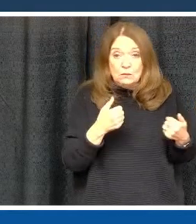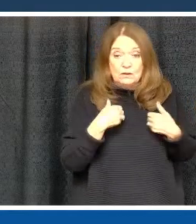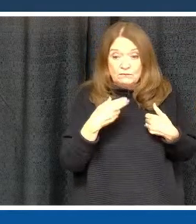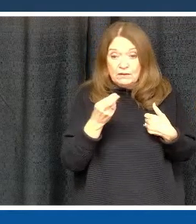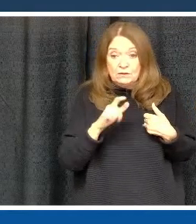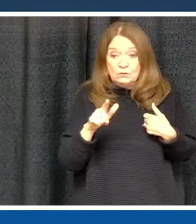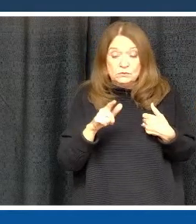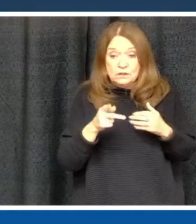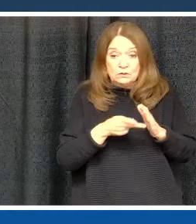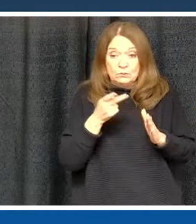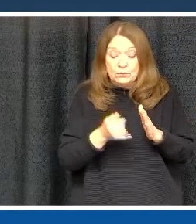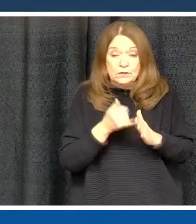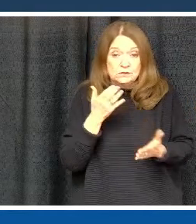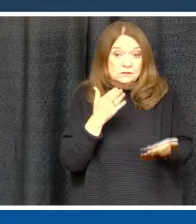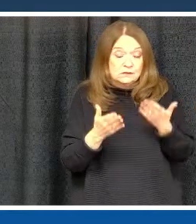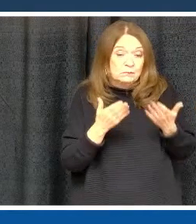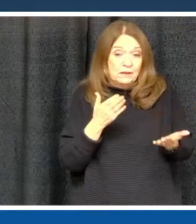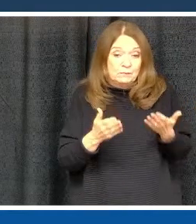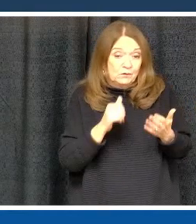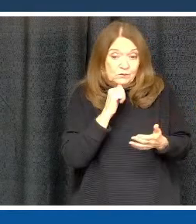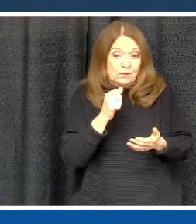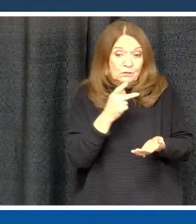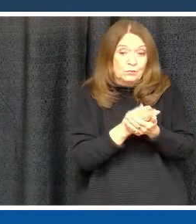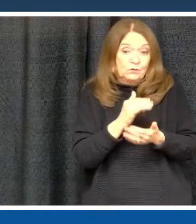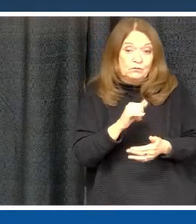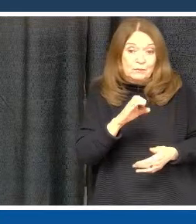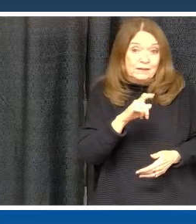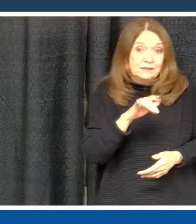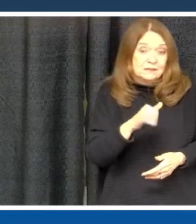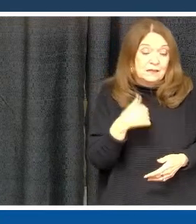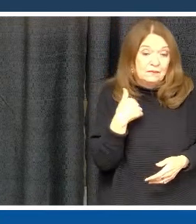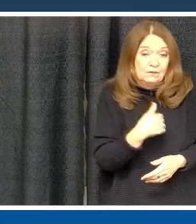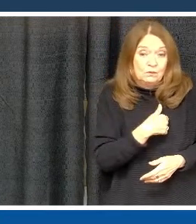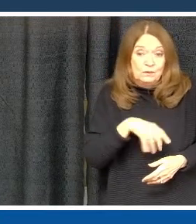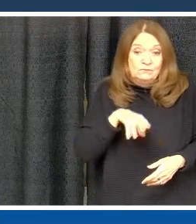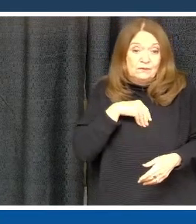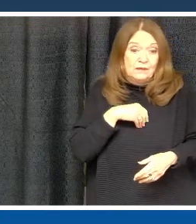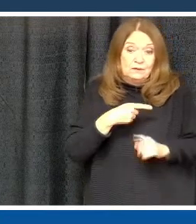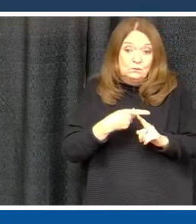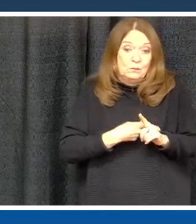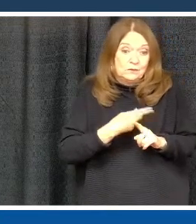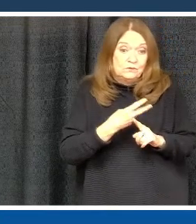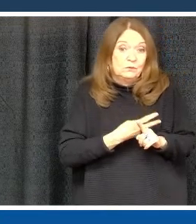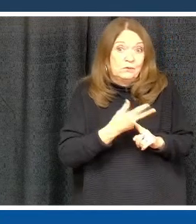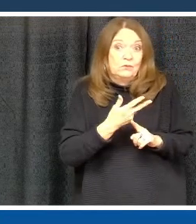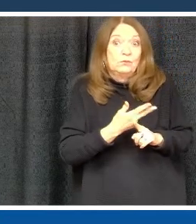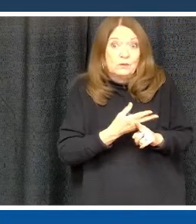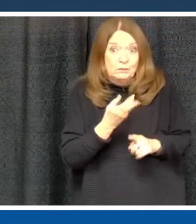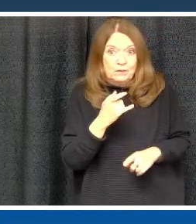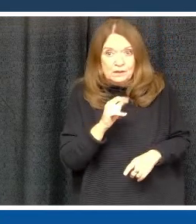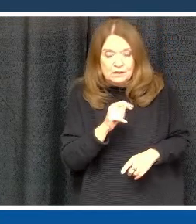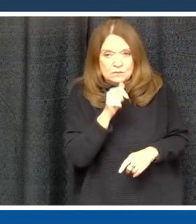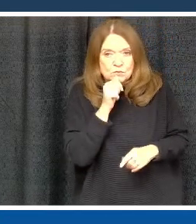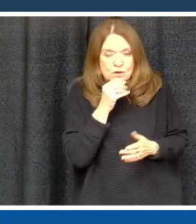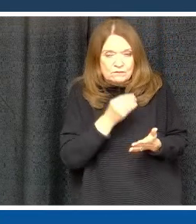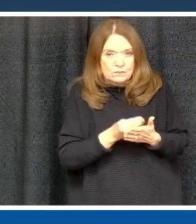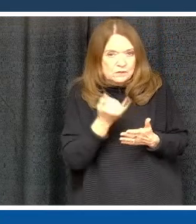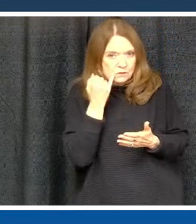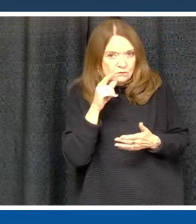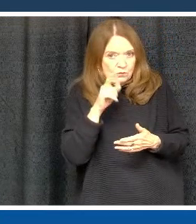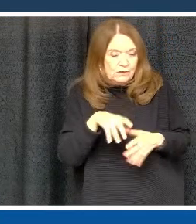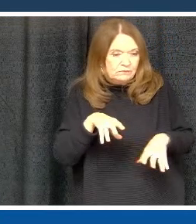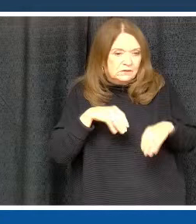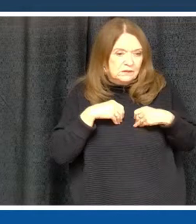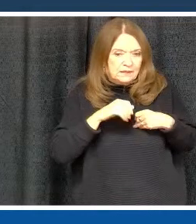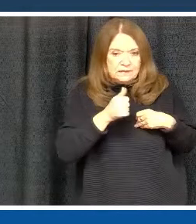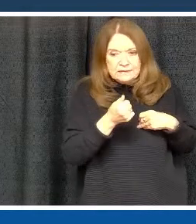projects that maybe are not approved by the city, that we're taking a 1 or 2 month, 3 month hit in the private money. So if you have to take 10 or